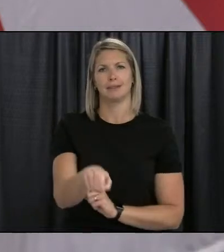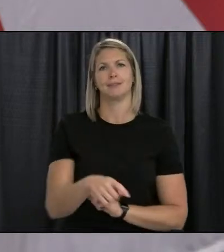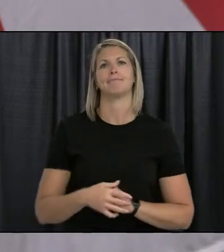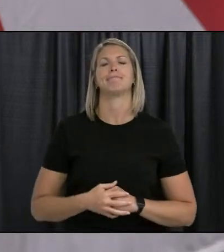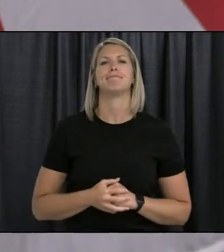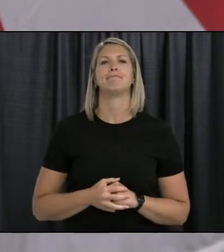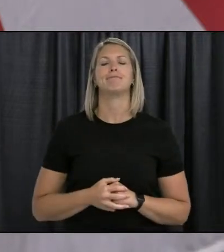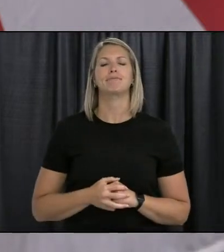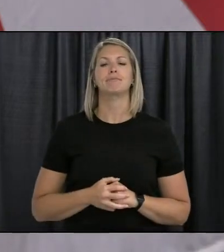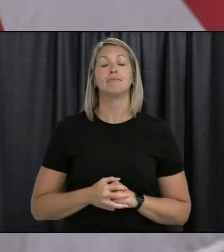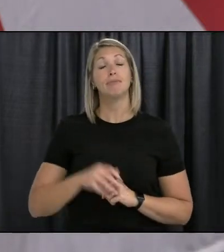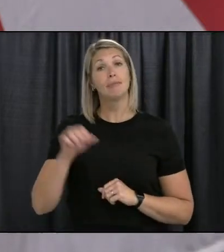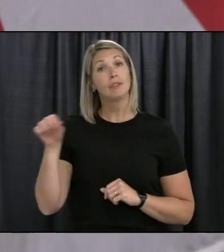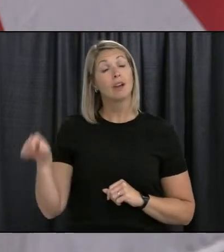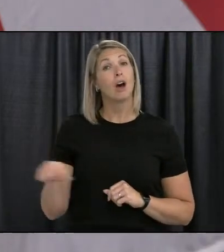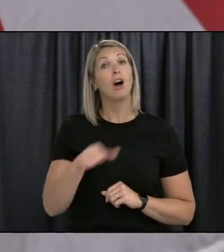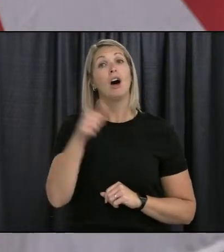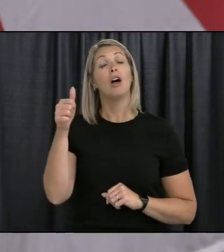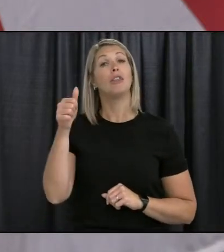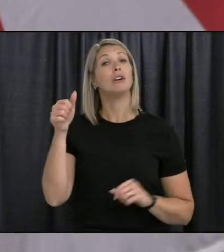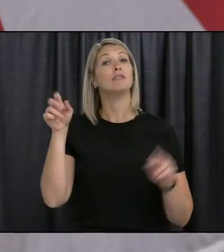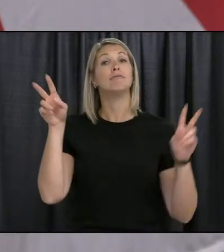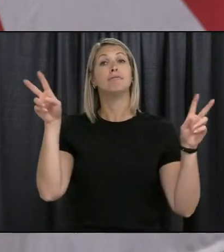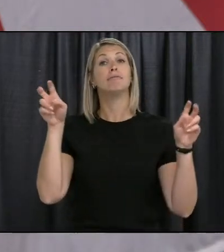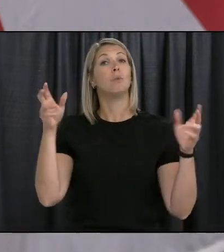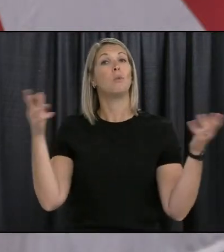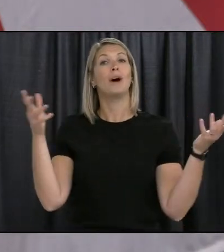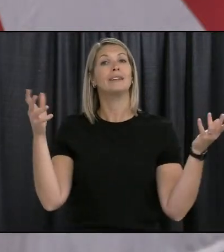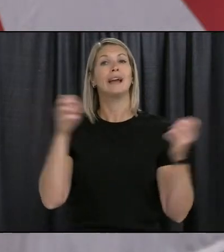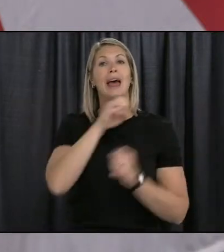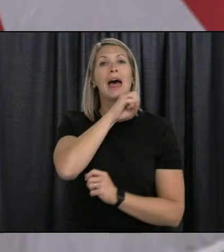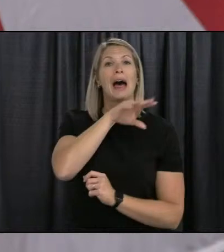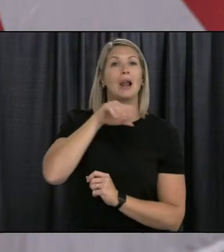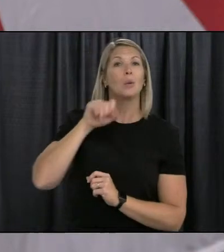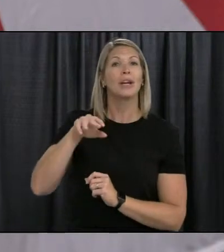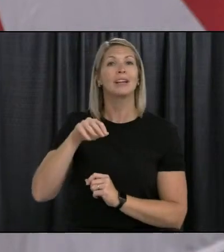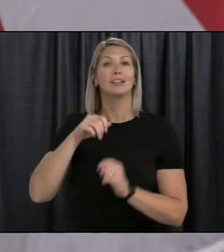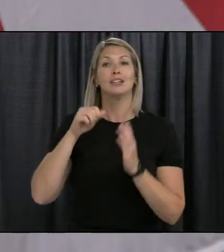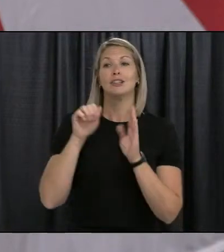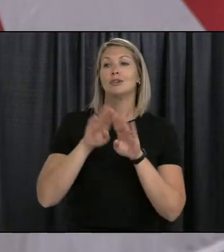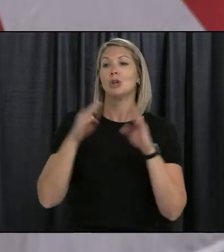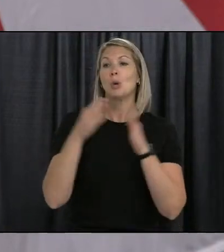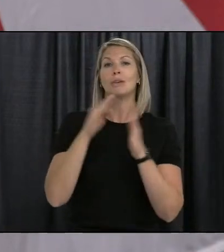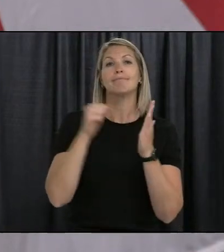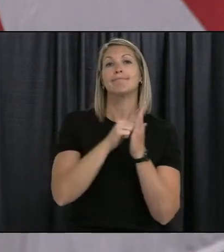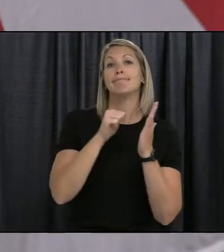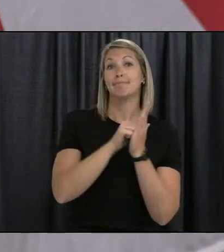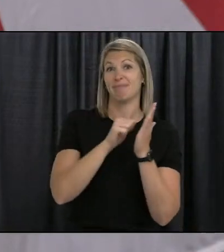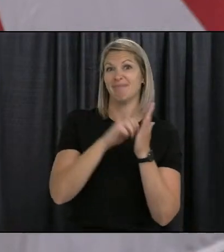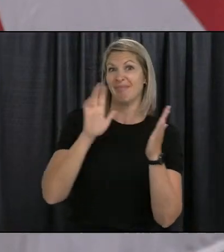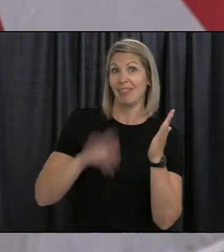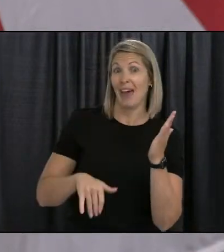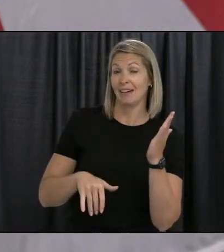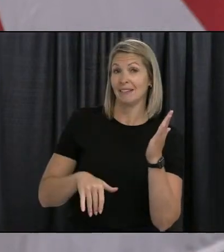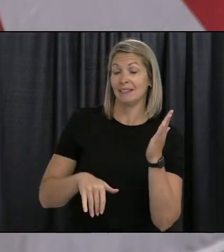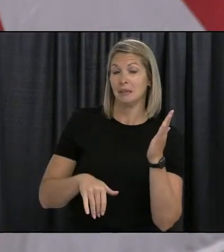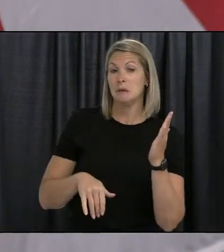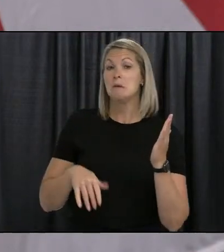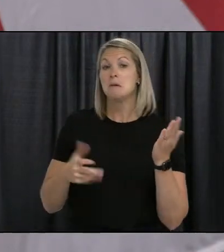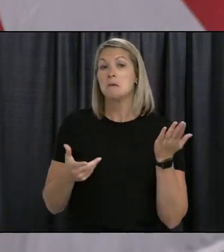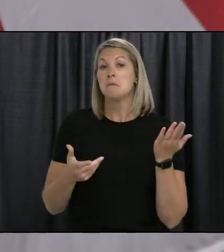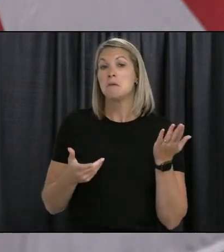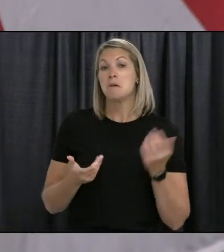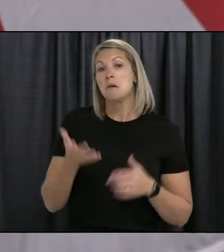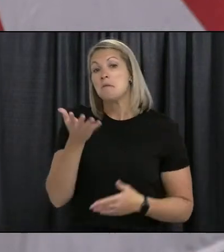Another topic also on the minds of many this time of year is Halloween and trick-or-treating. So our COVID-19 situation might look quite different